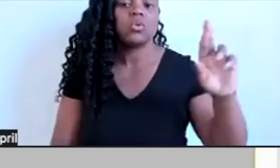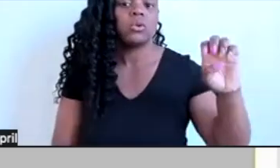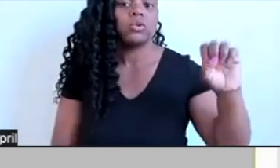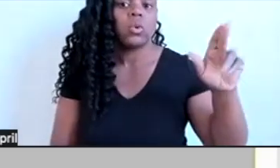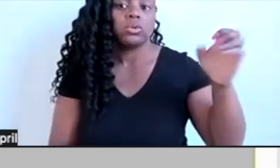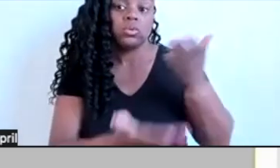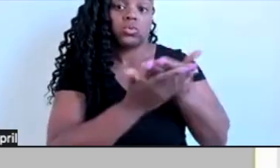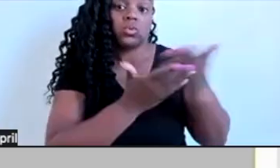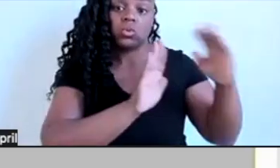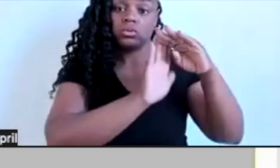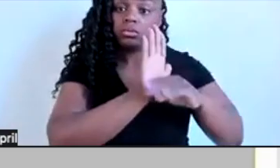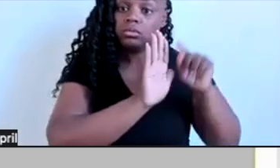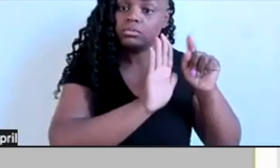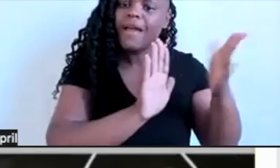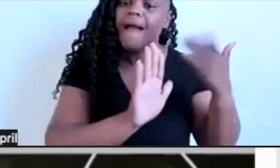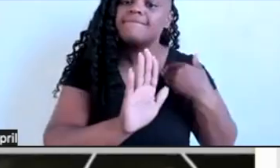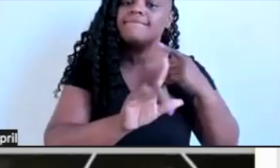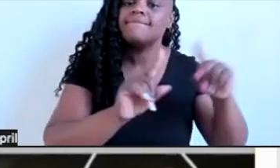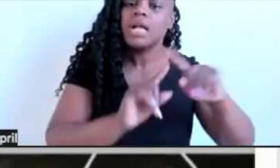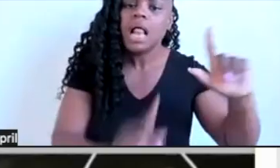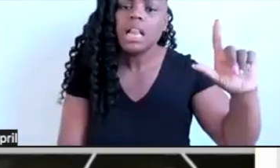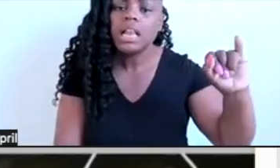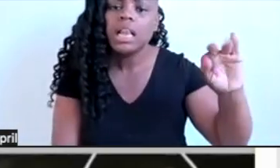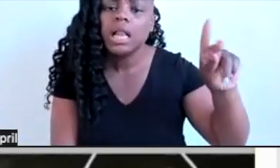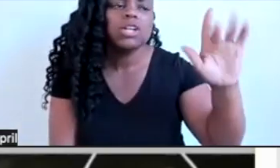can reference them later.